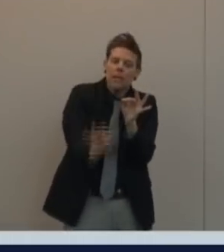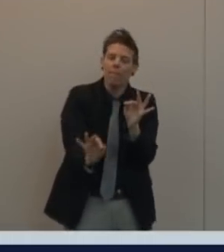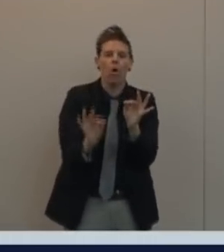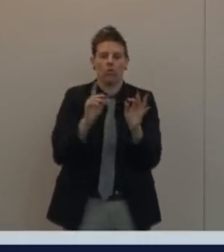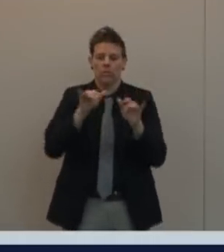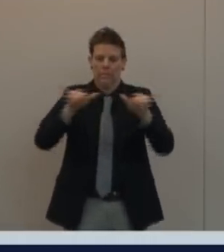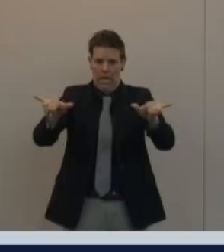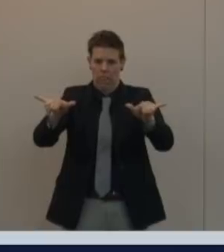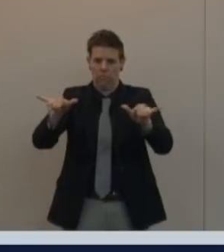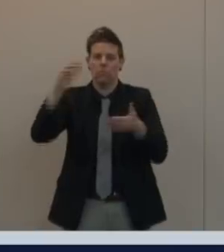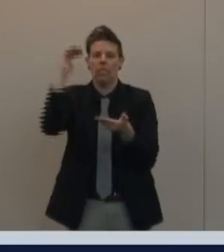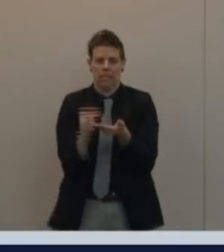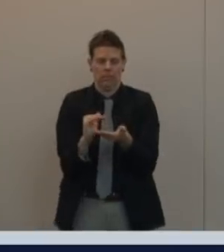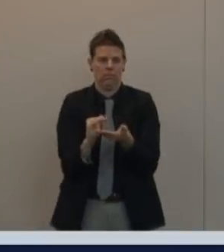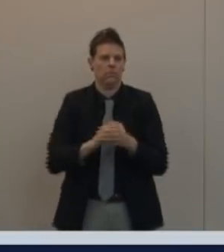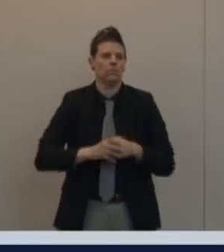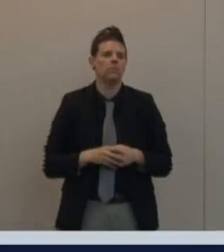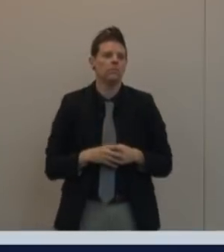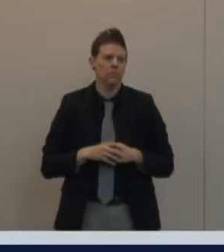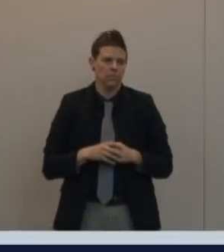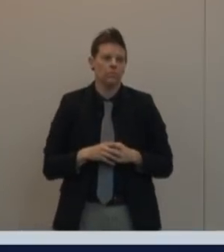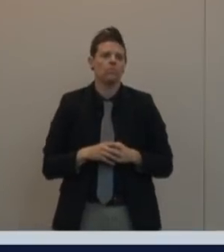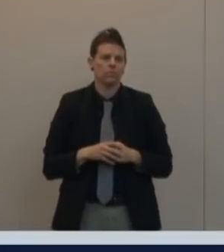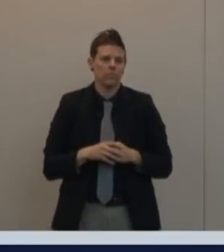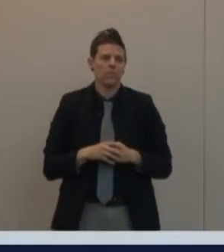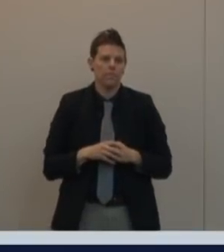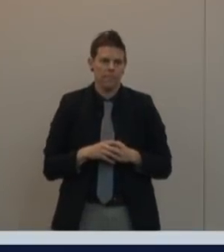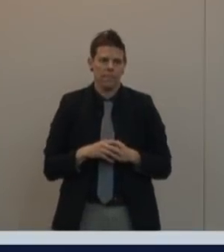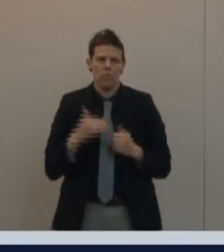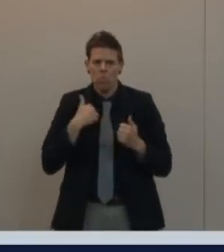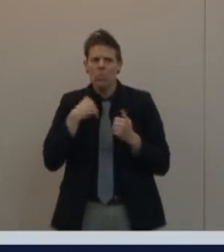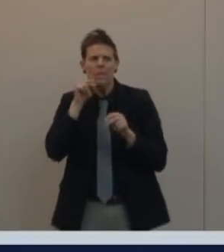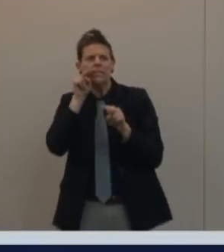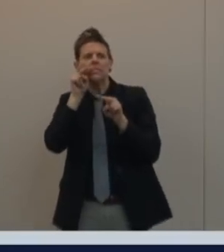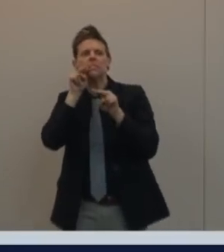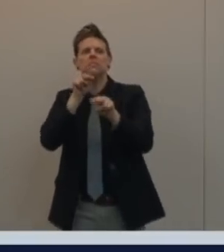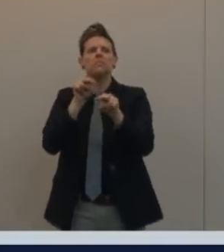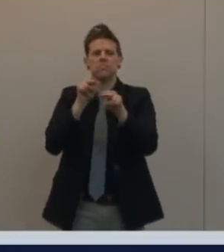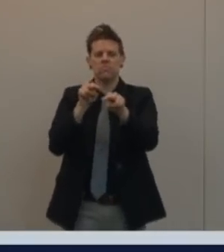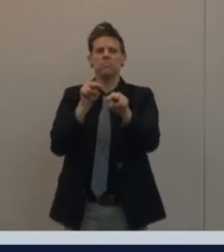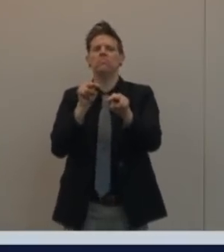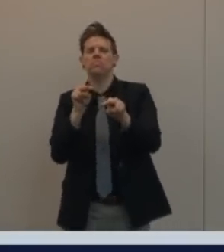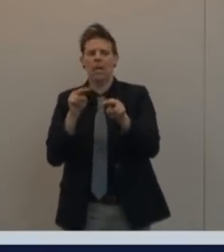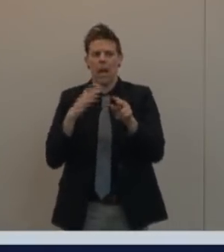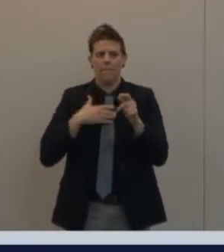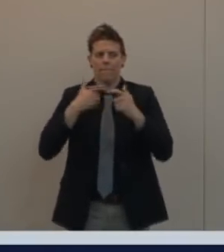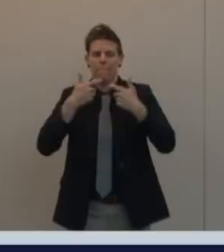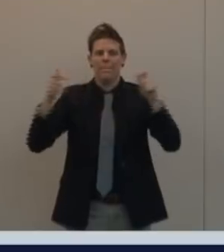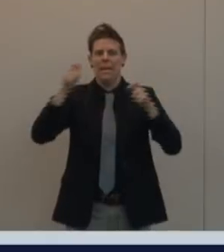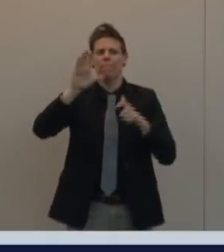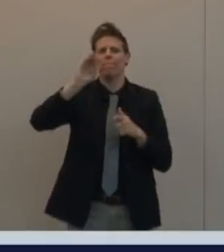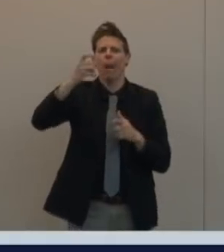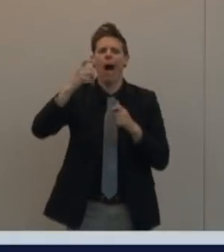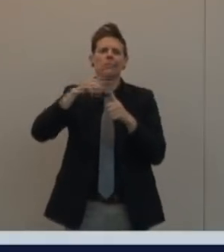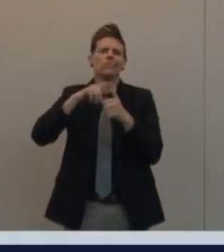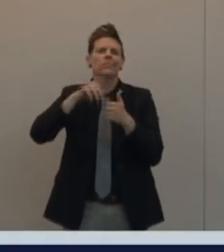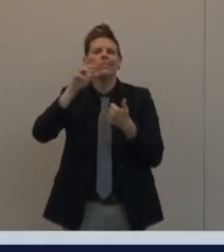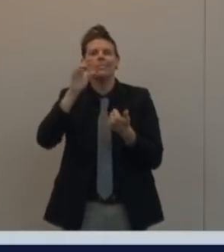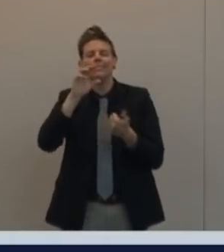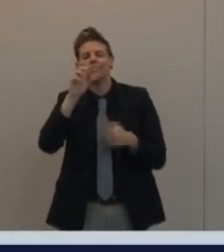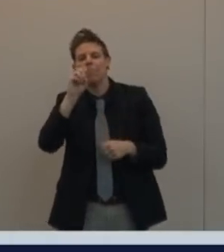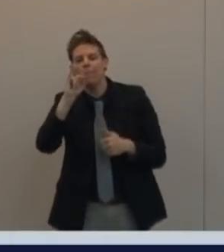So we have metered at our big box retail stores, and what that means is that